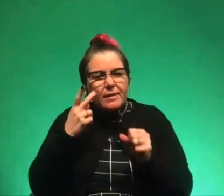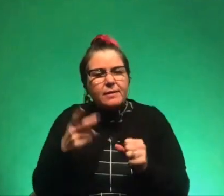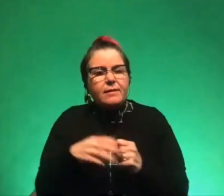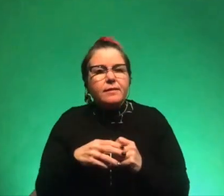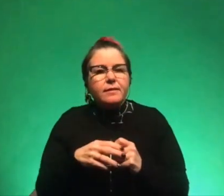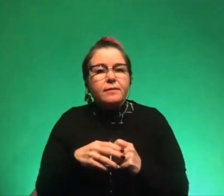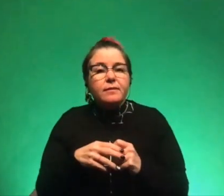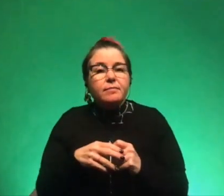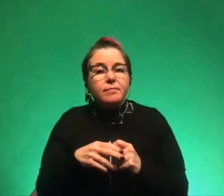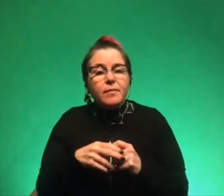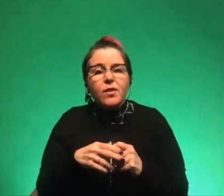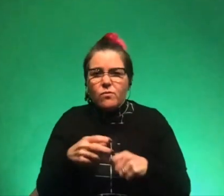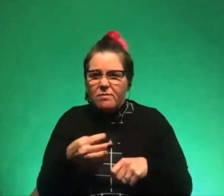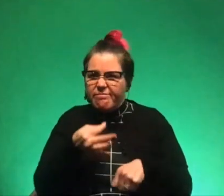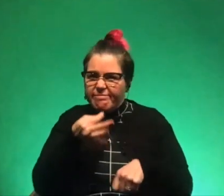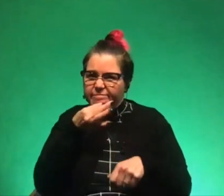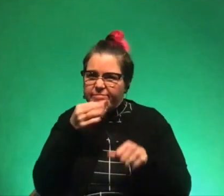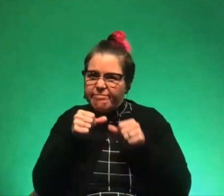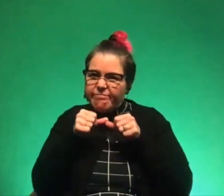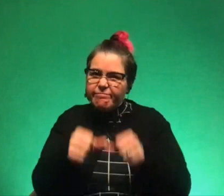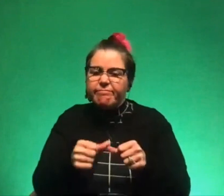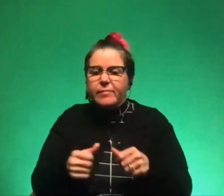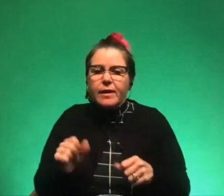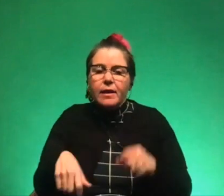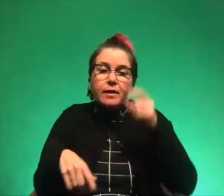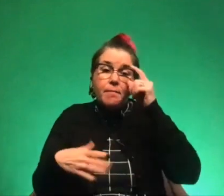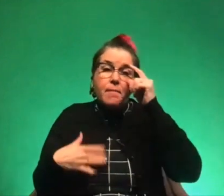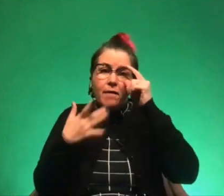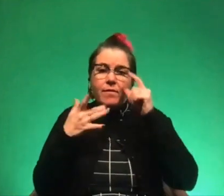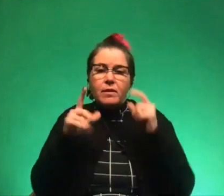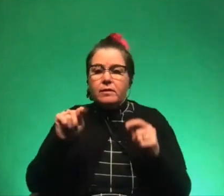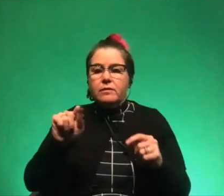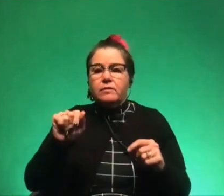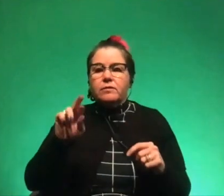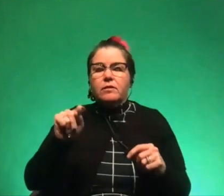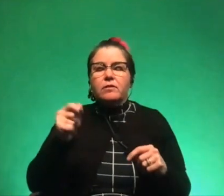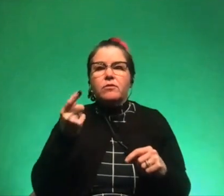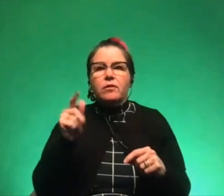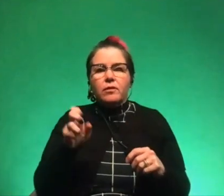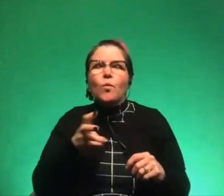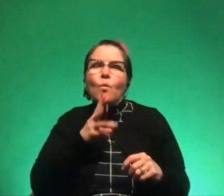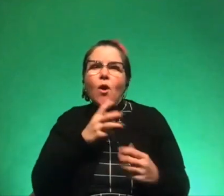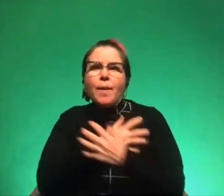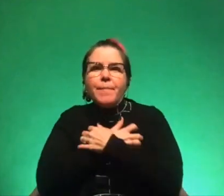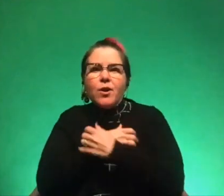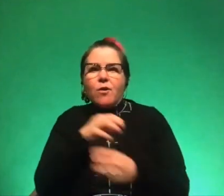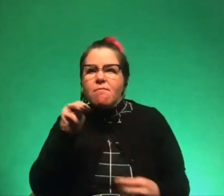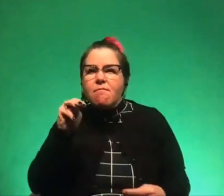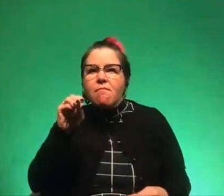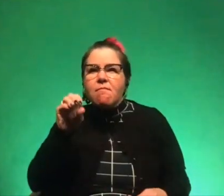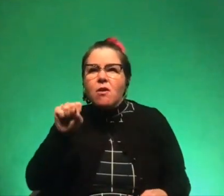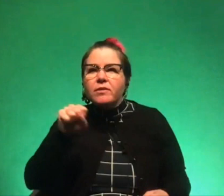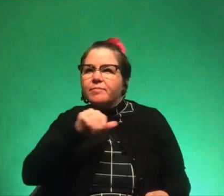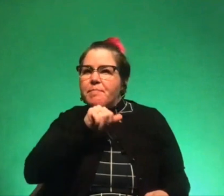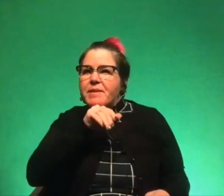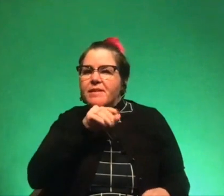them, but they're incredibly tough critters. One of my favorites is a tardigrade. They're called water bears or moss piglets. They're these, if you